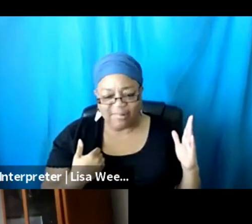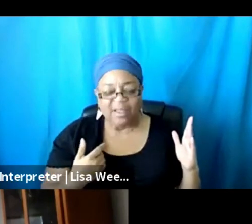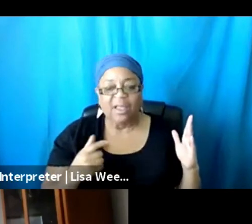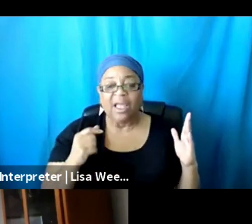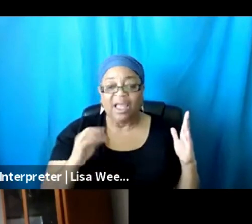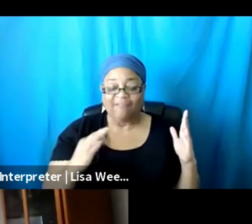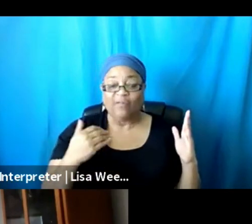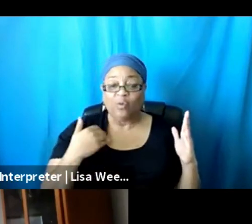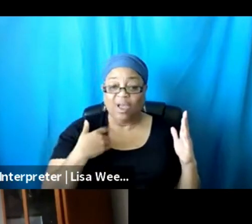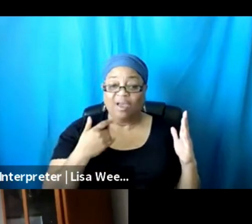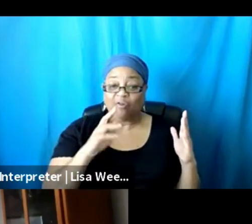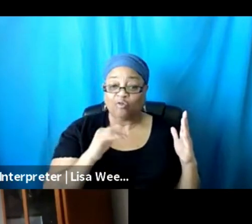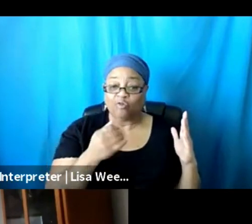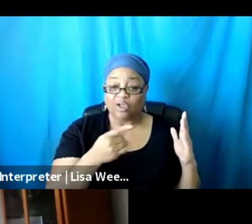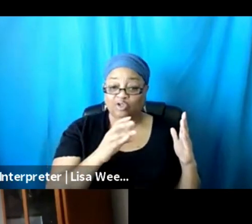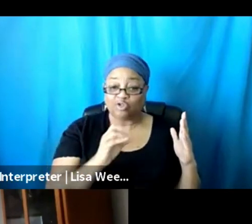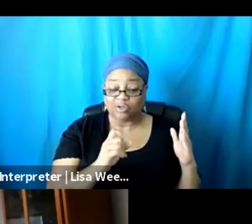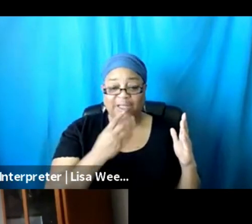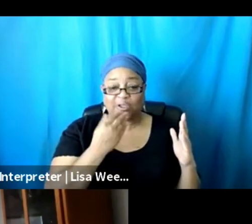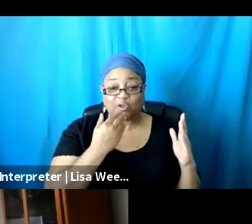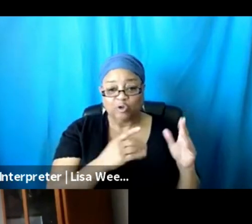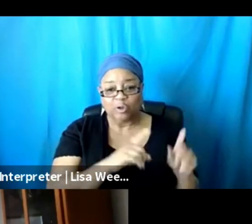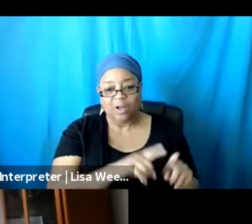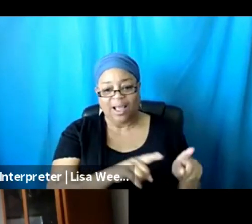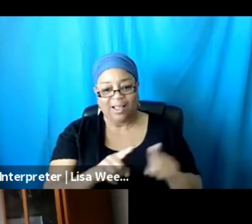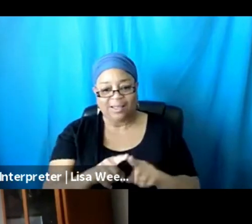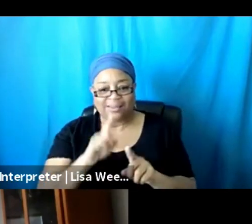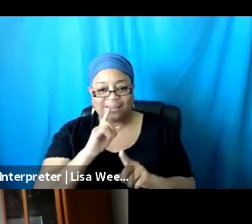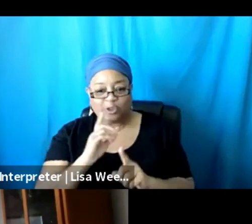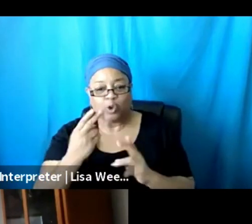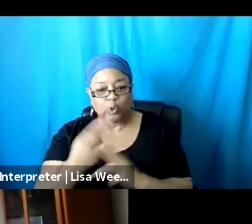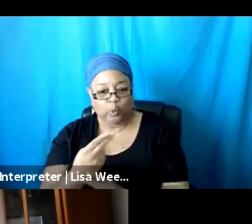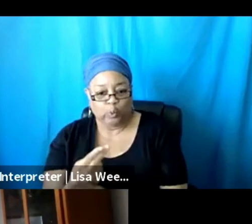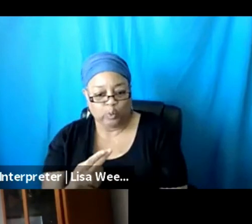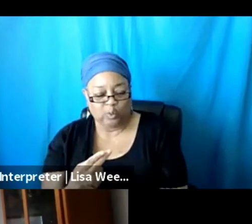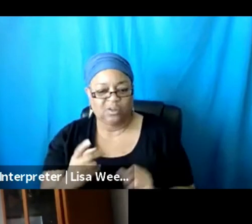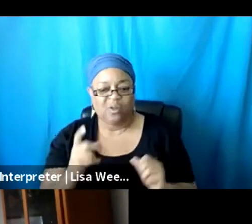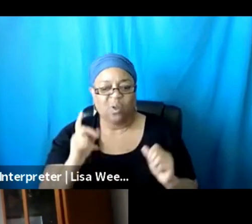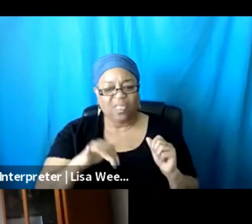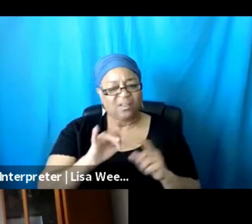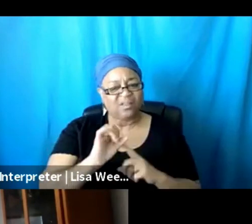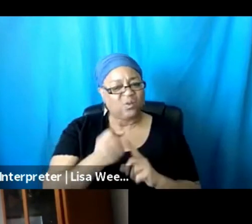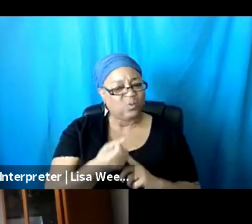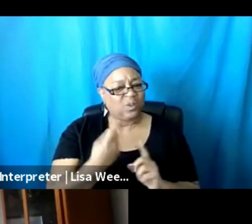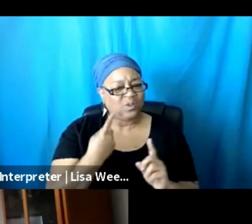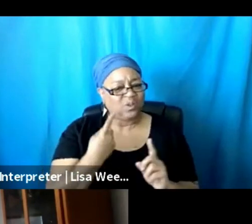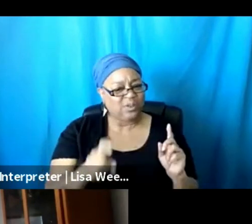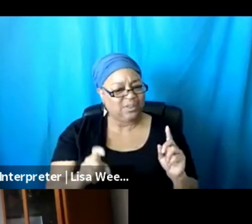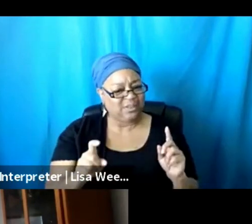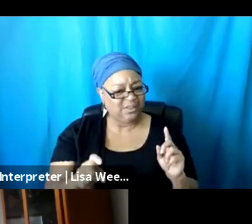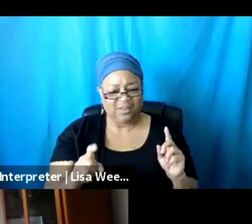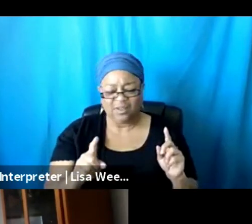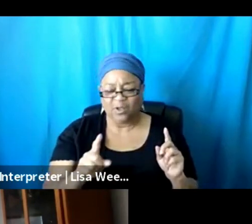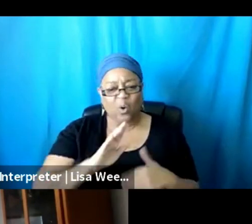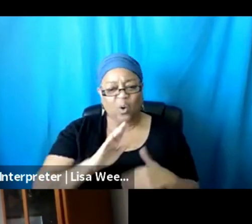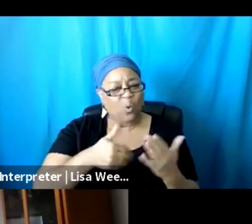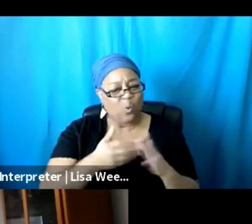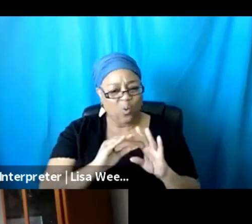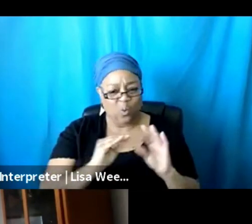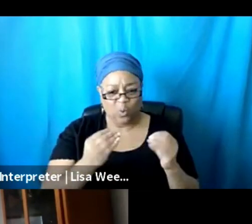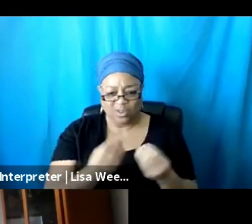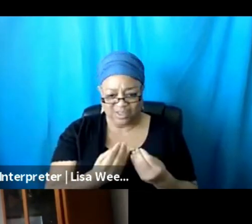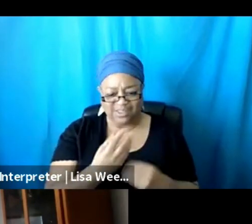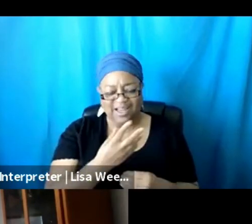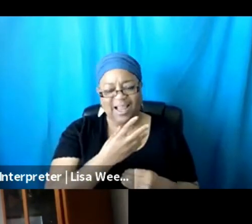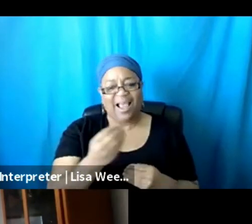good as it's populated. So I think this is, again, a situation where we need all the organizations and